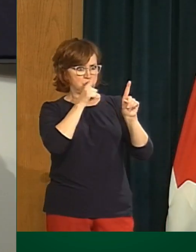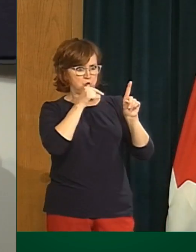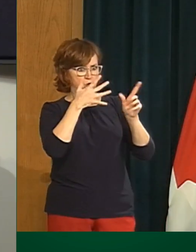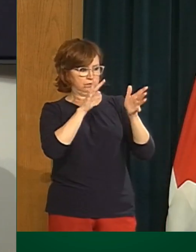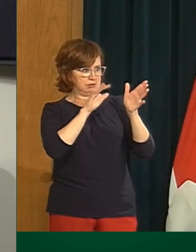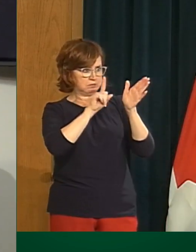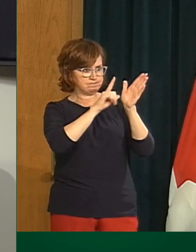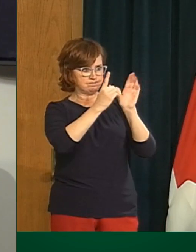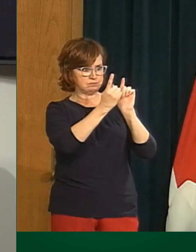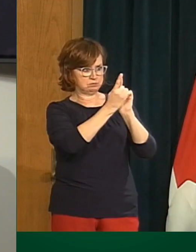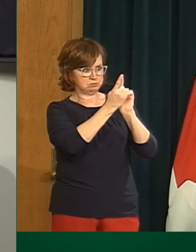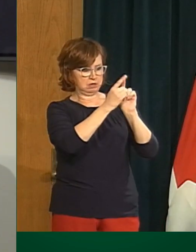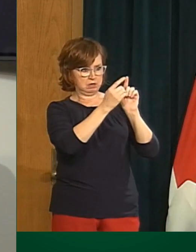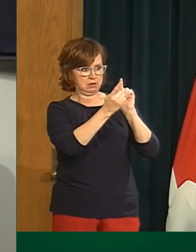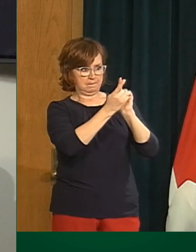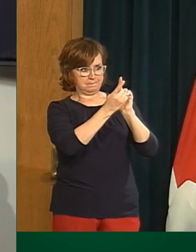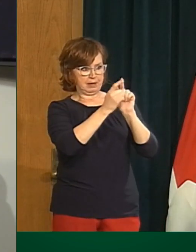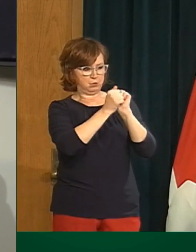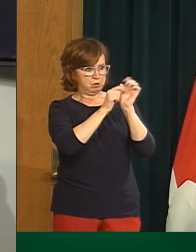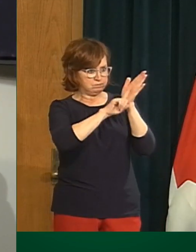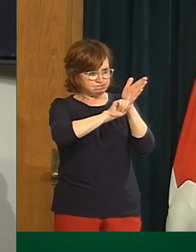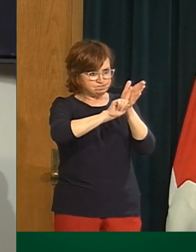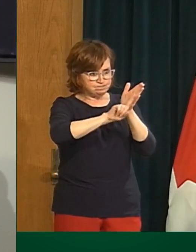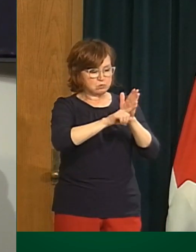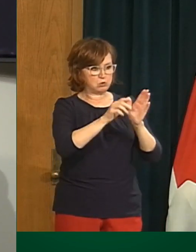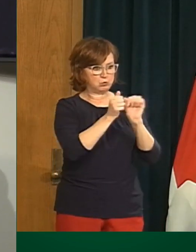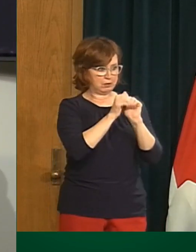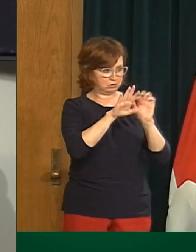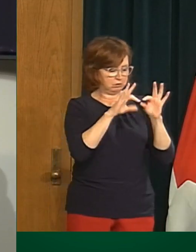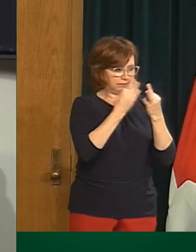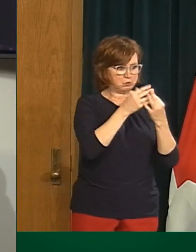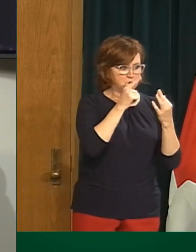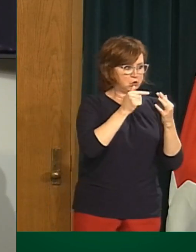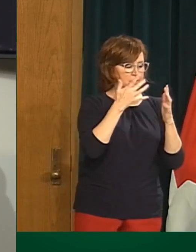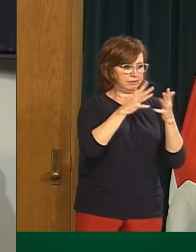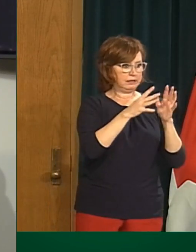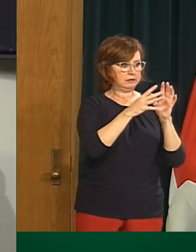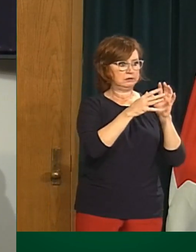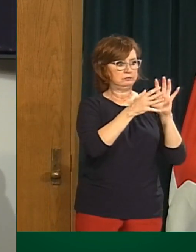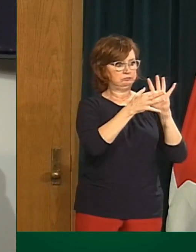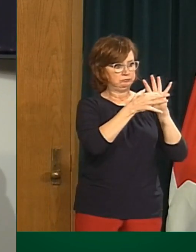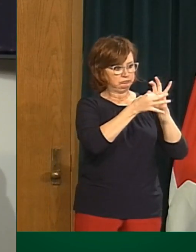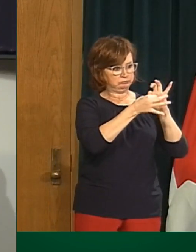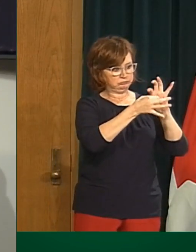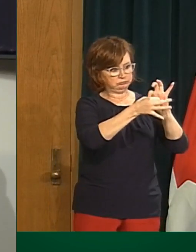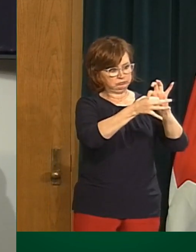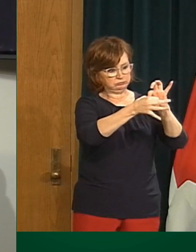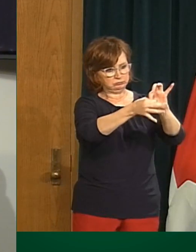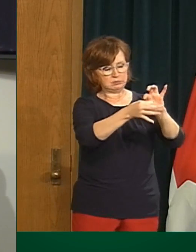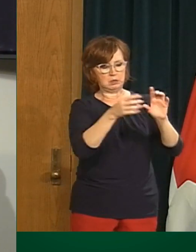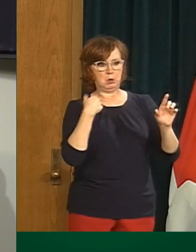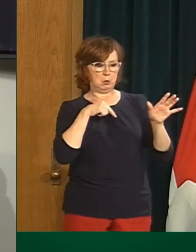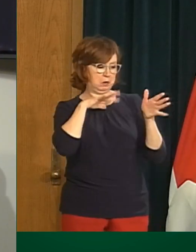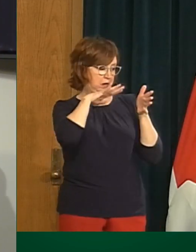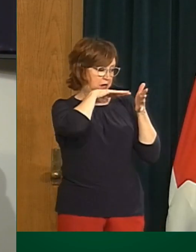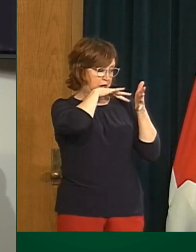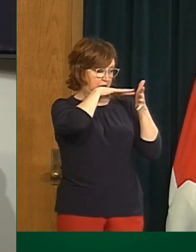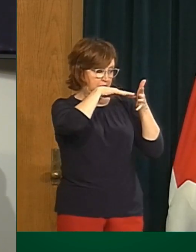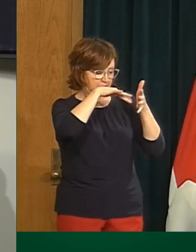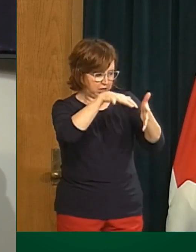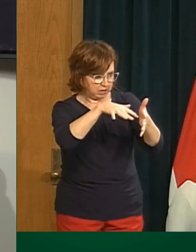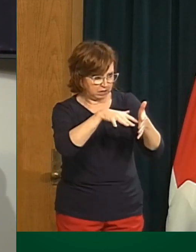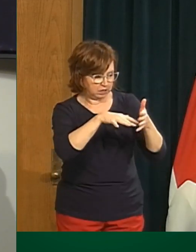was immediately activated, case investigation demonstrated a close link and travel